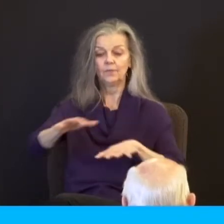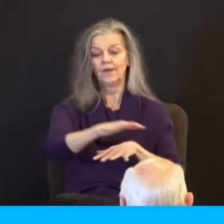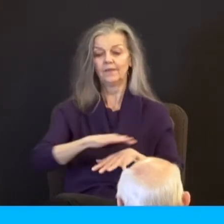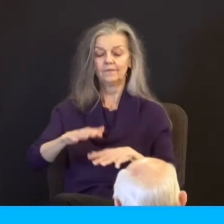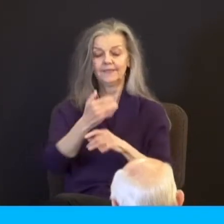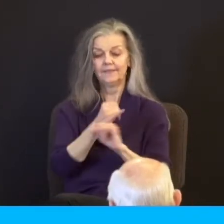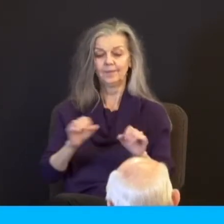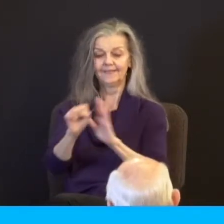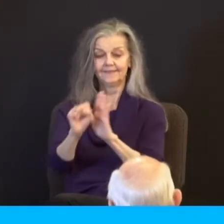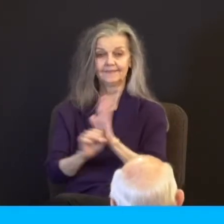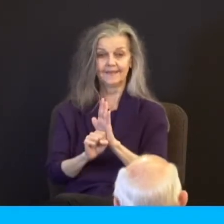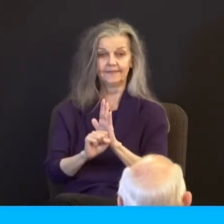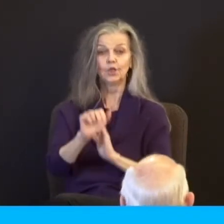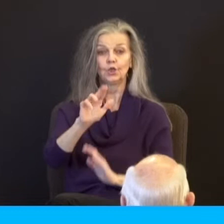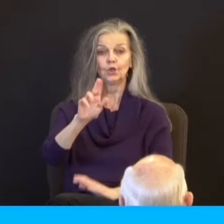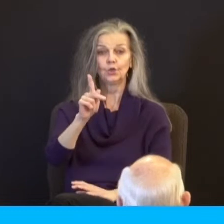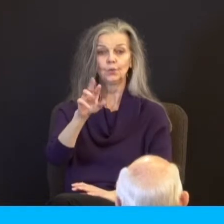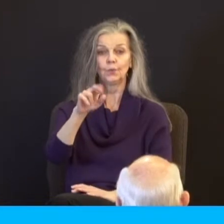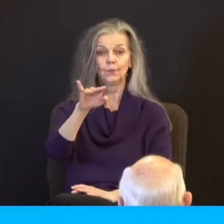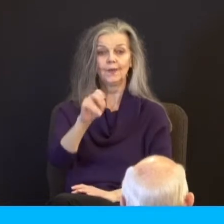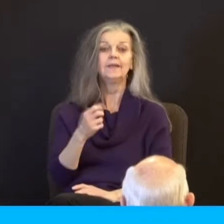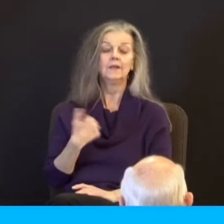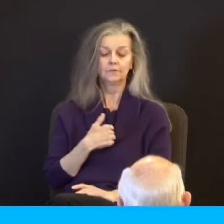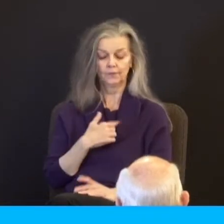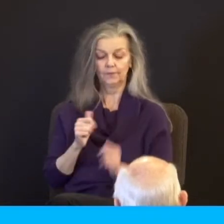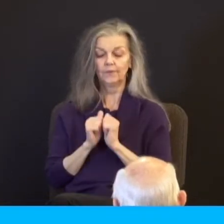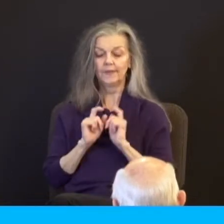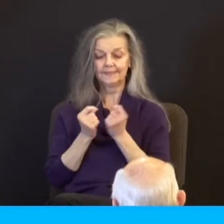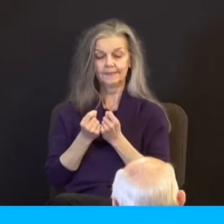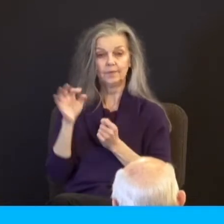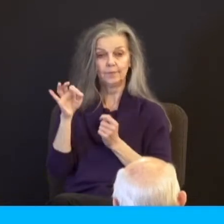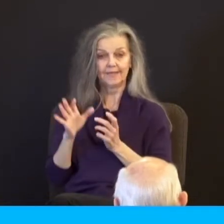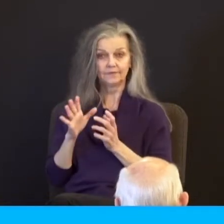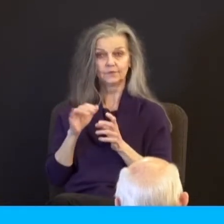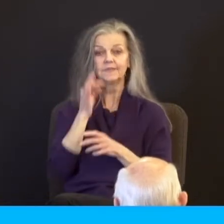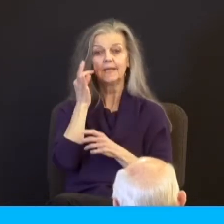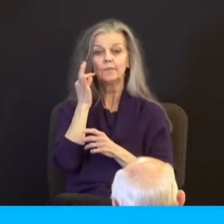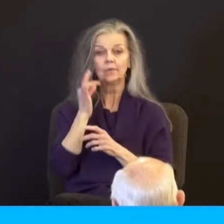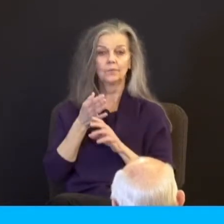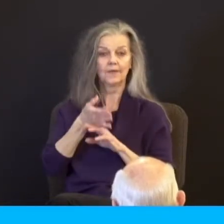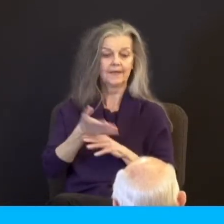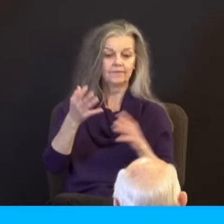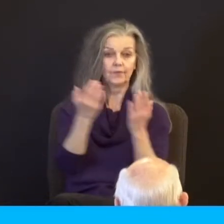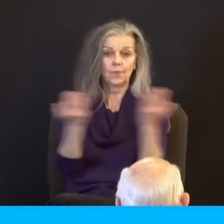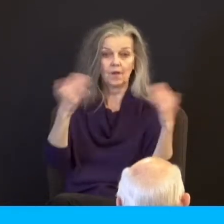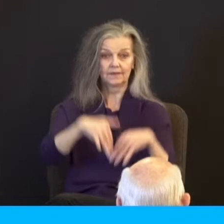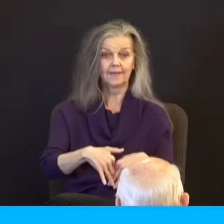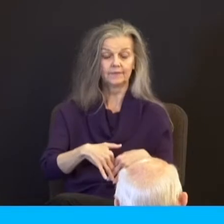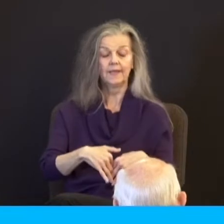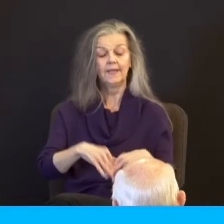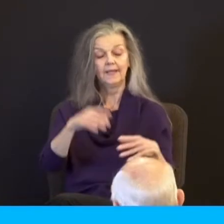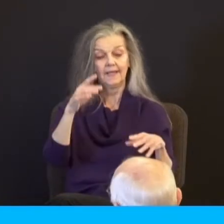etc. And so we were able to go on a team with a team of pastors in April, right after all that collapsed, and go through